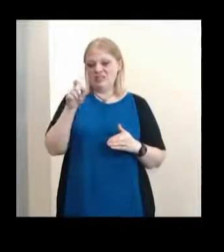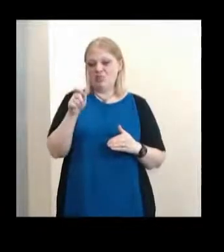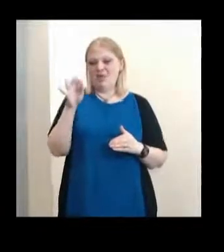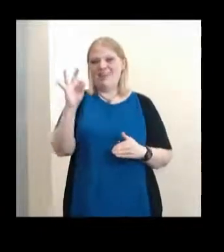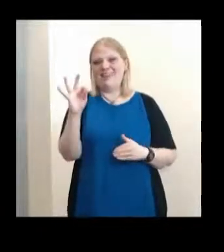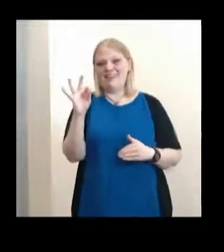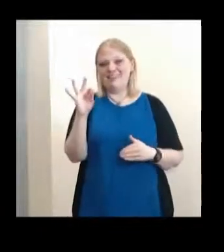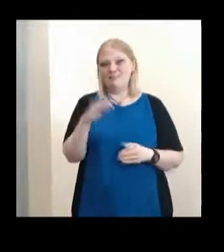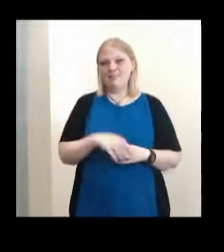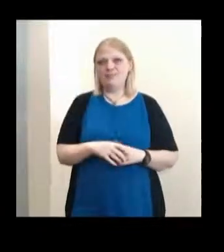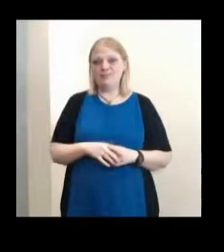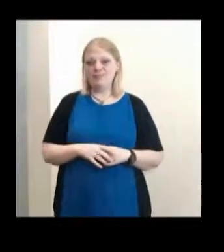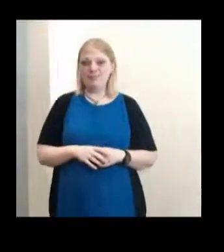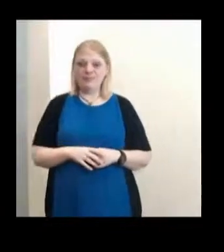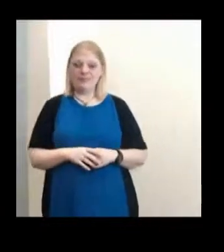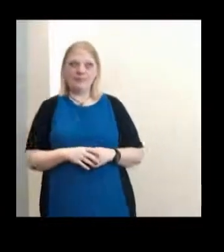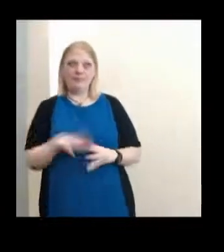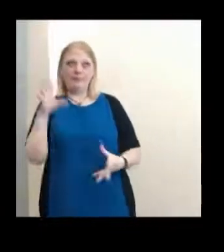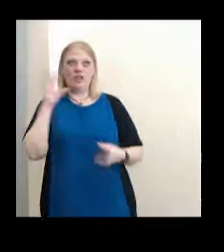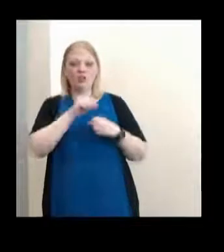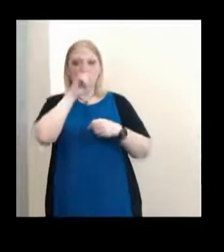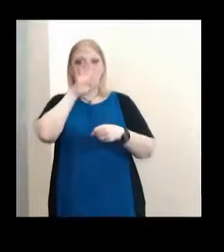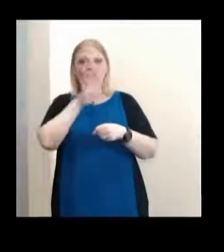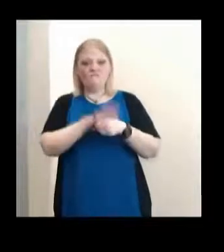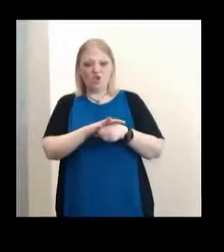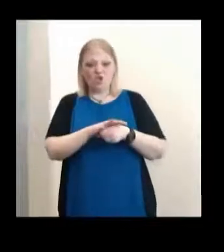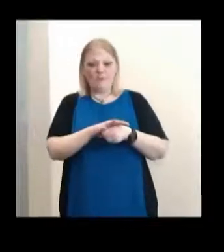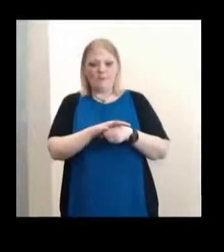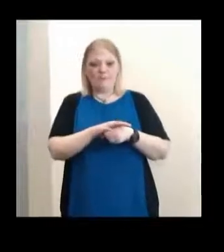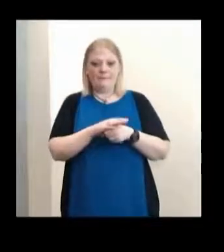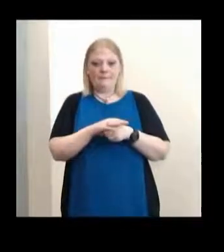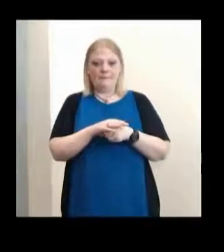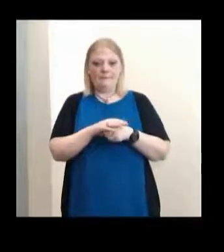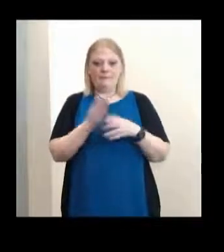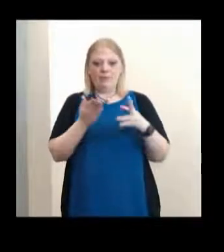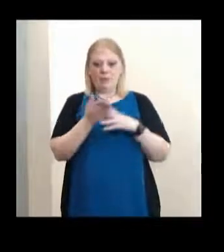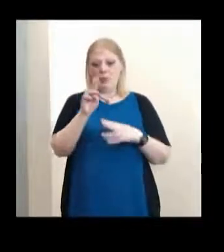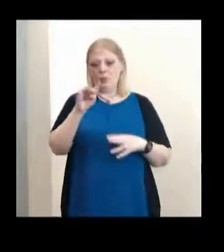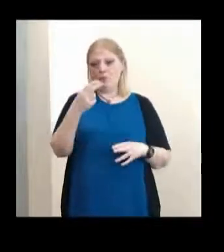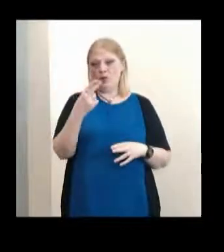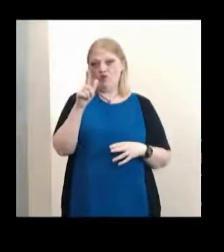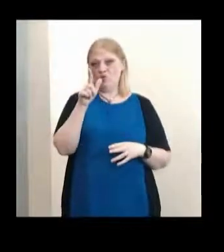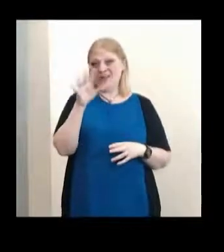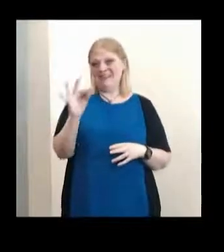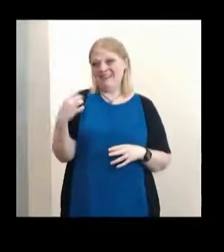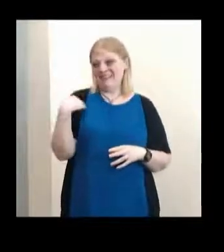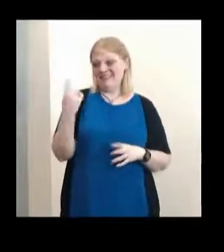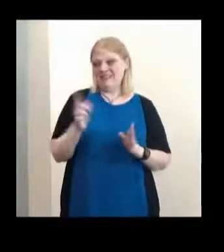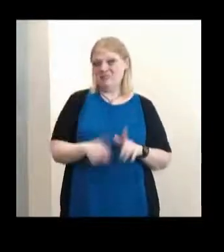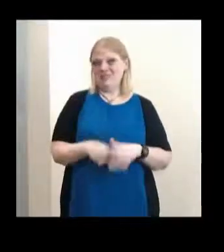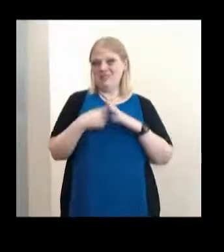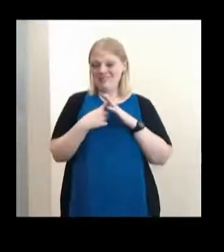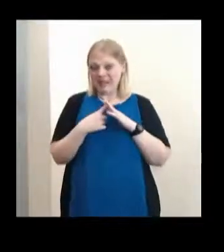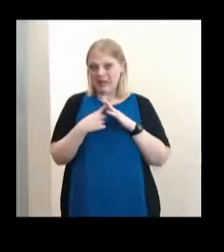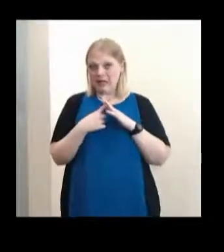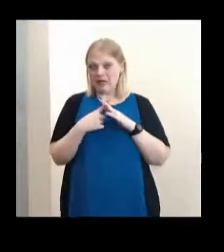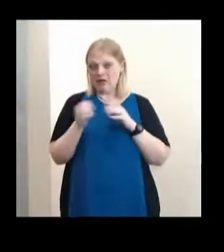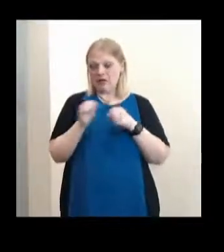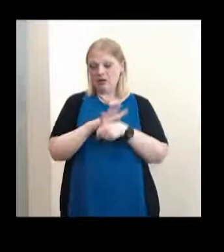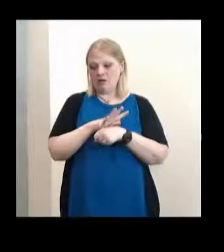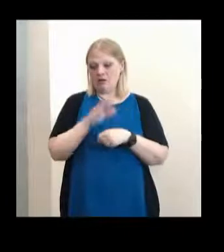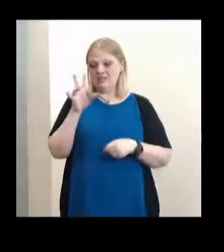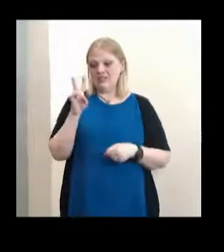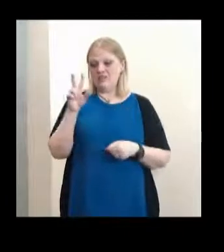318.9. Total confirmed cases through March 29th since the beginning of the pandemic is